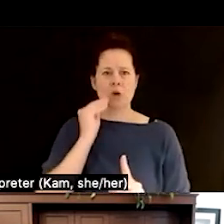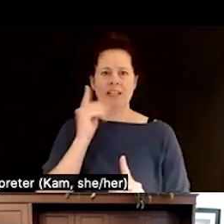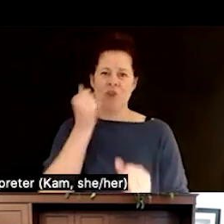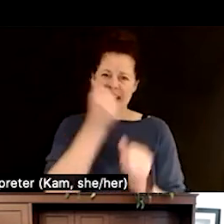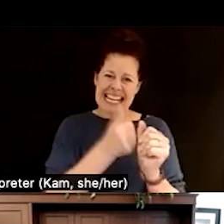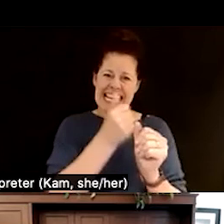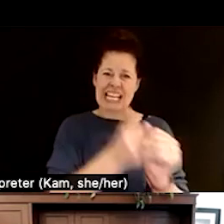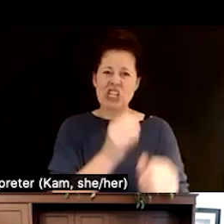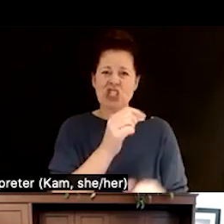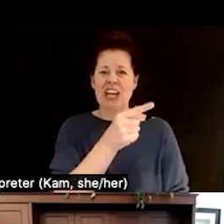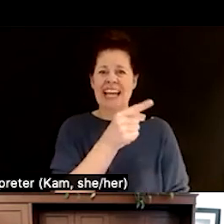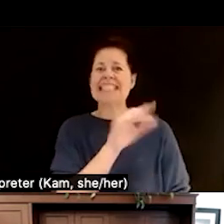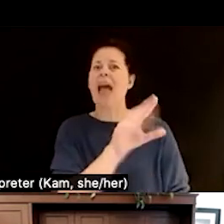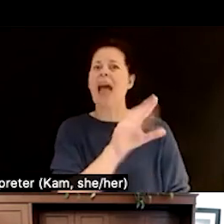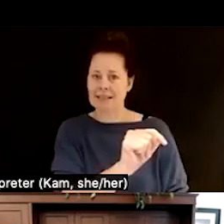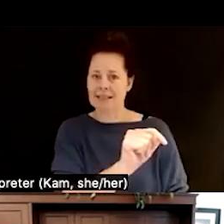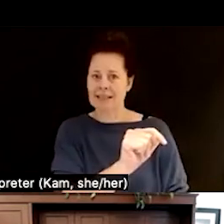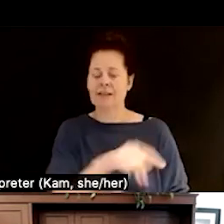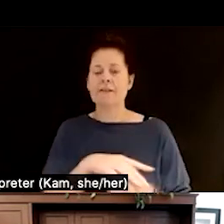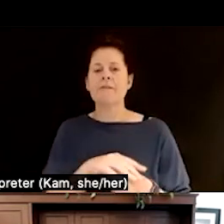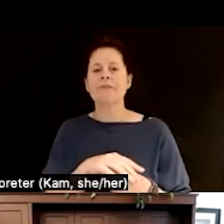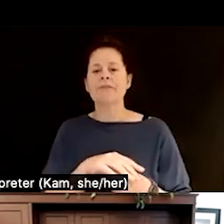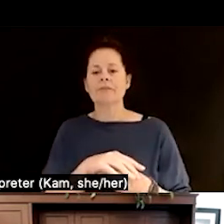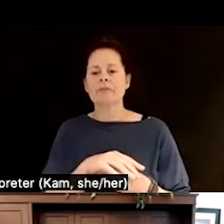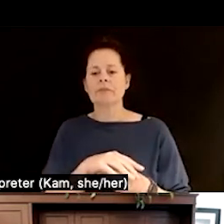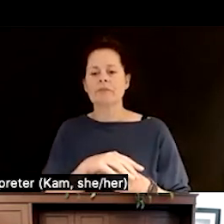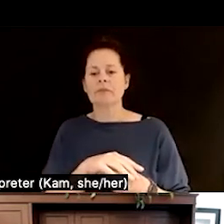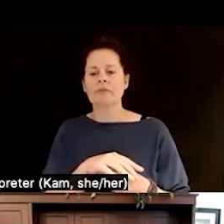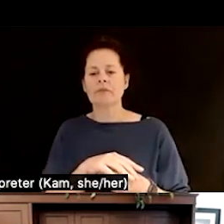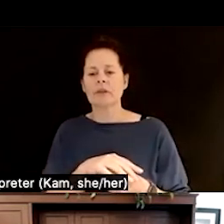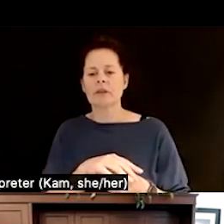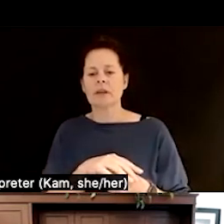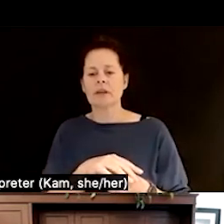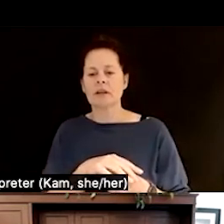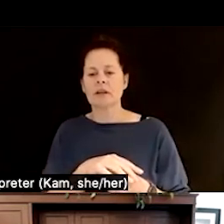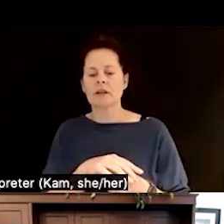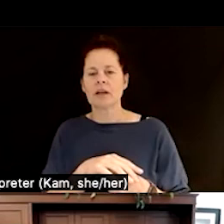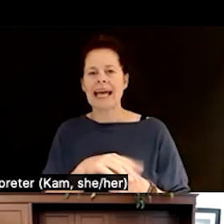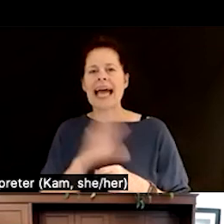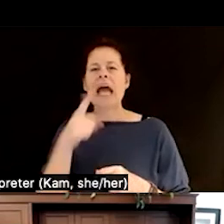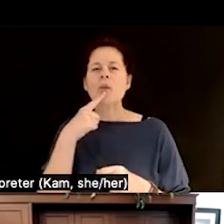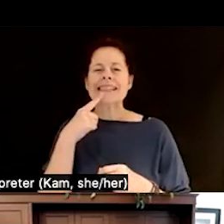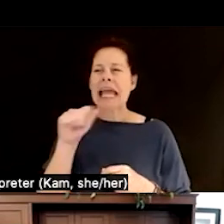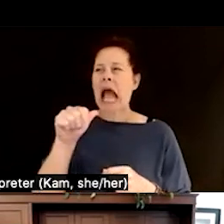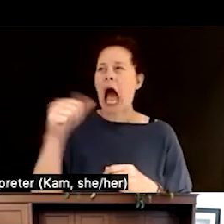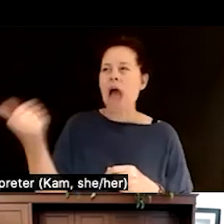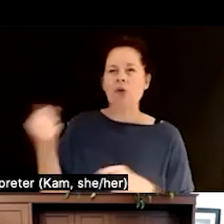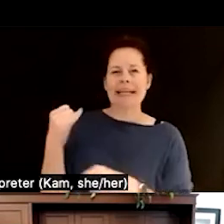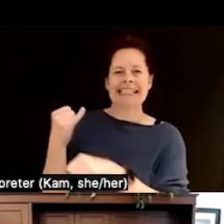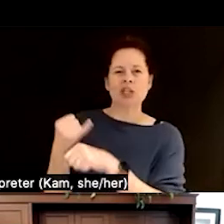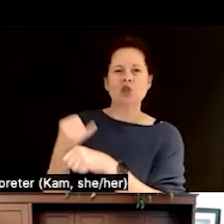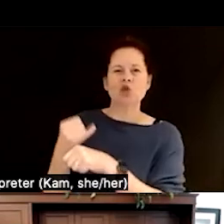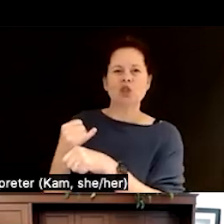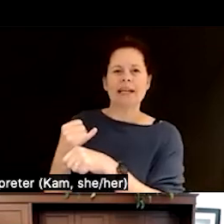Elizabeth or Moira mentioned at LEAD, is that sometimes I would say these other institutions are probably looking more from